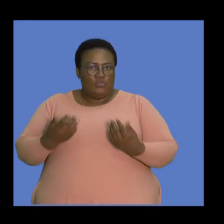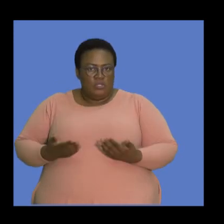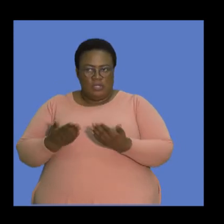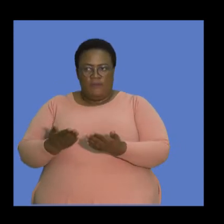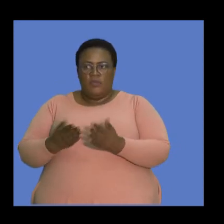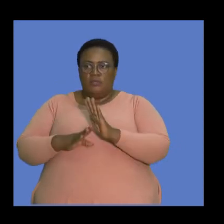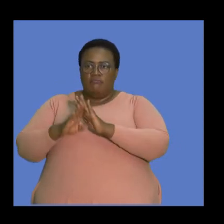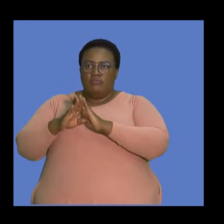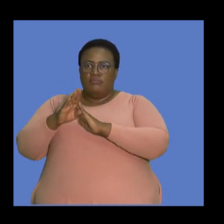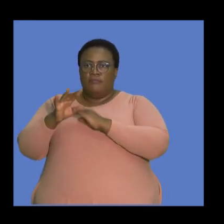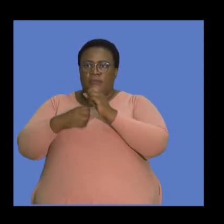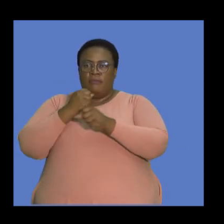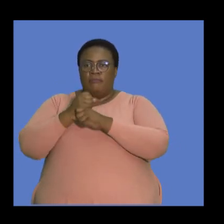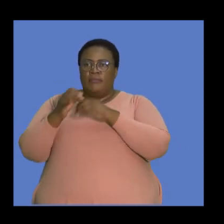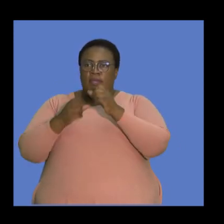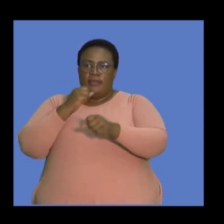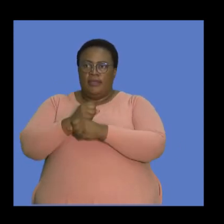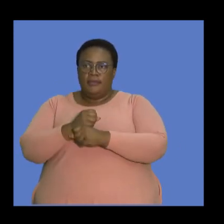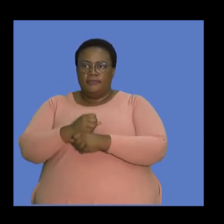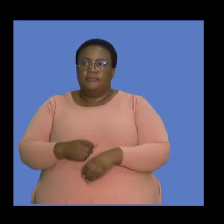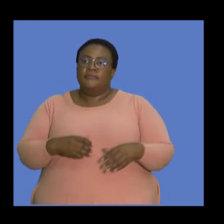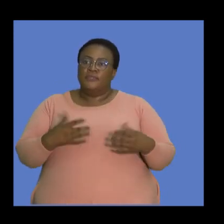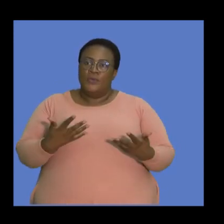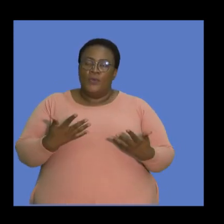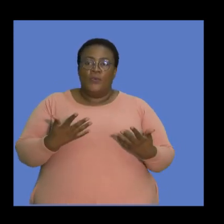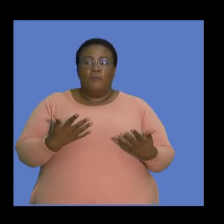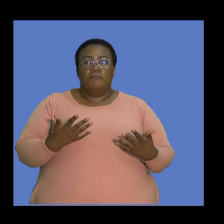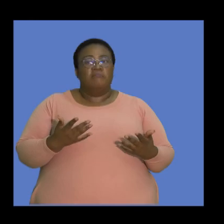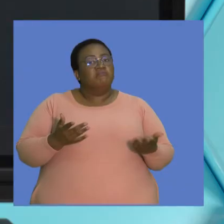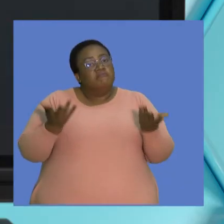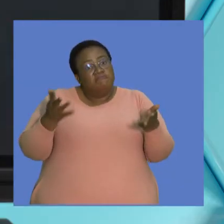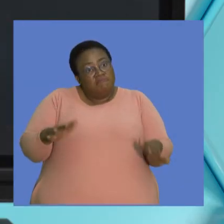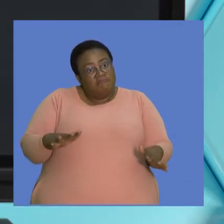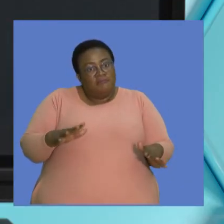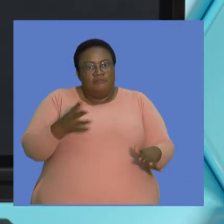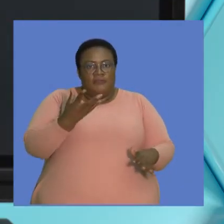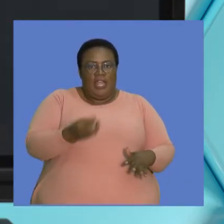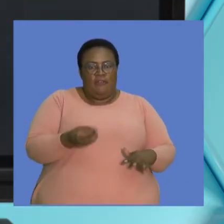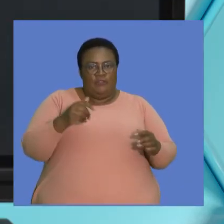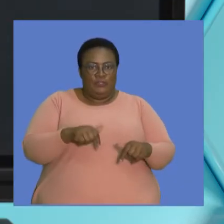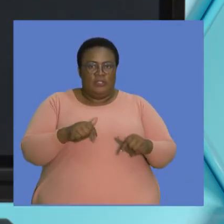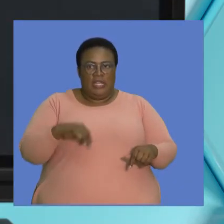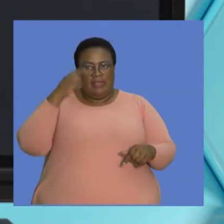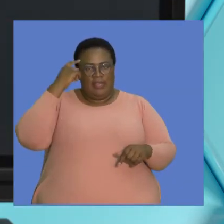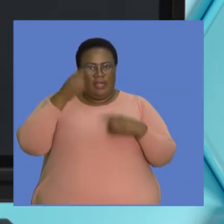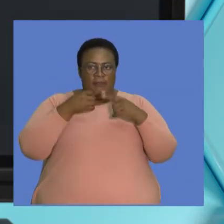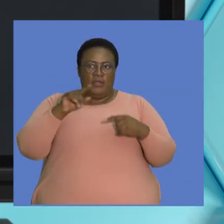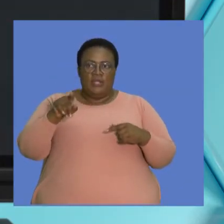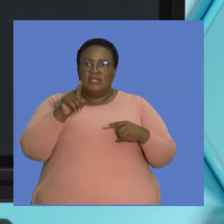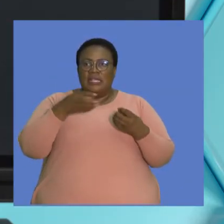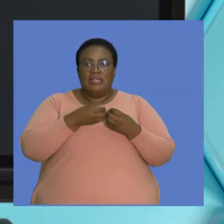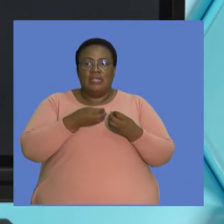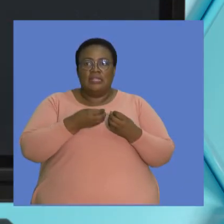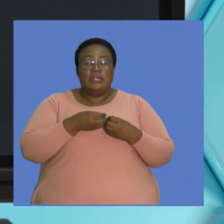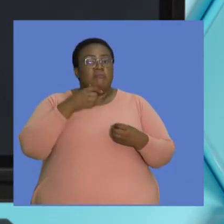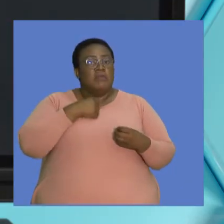and services increase every year. So that's all that I have for you guys. Think